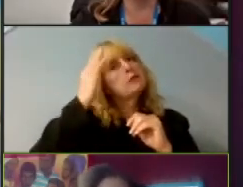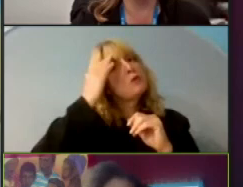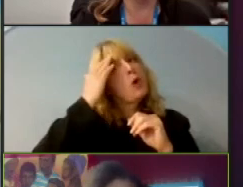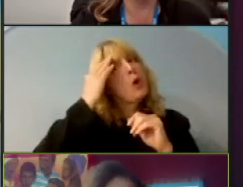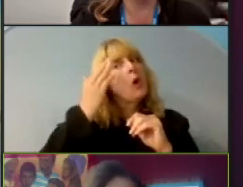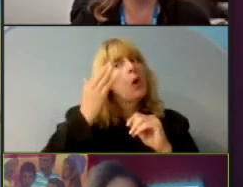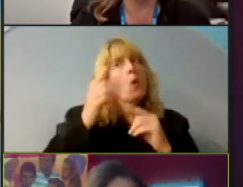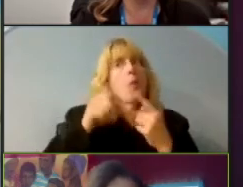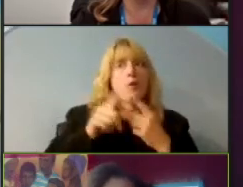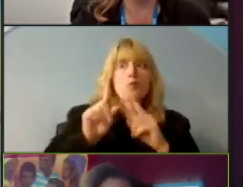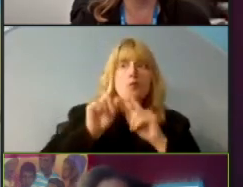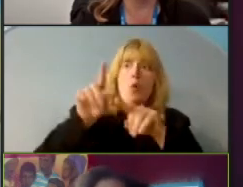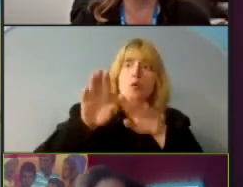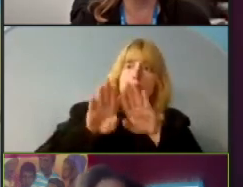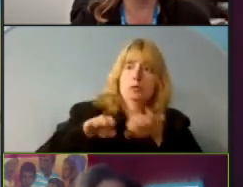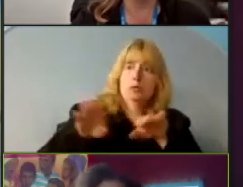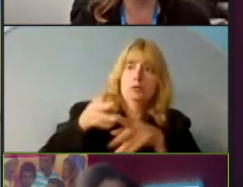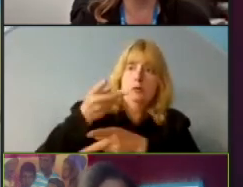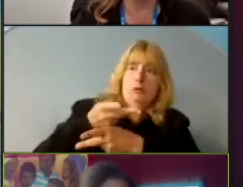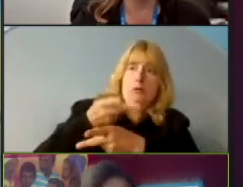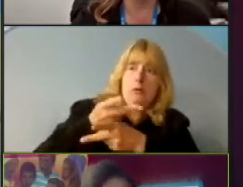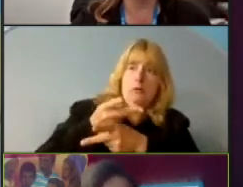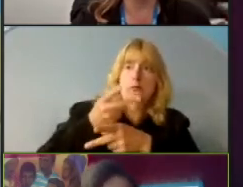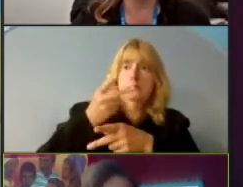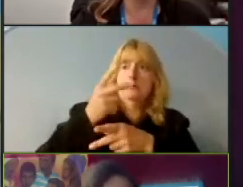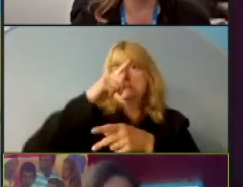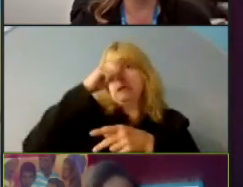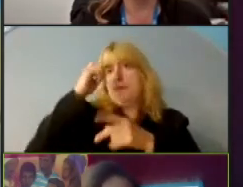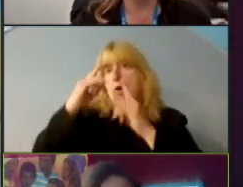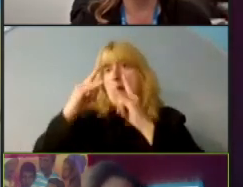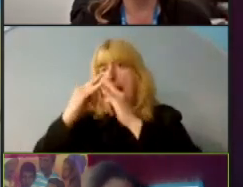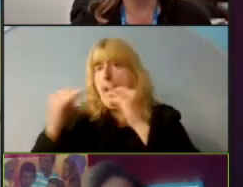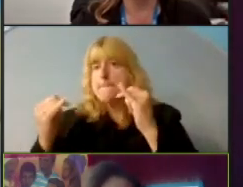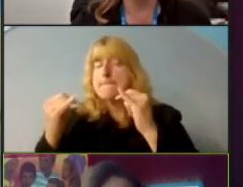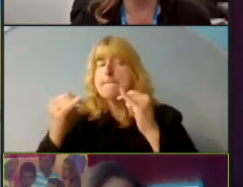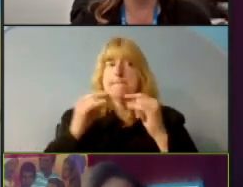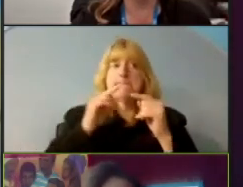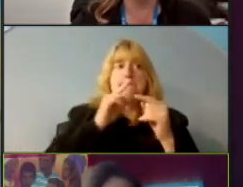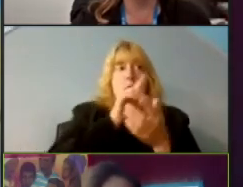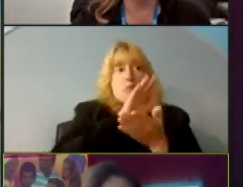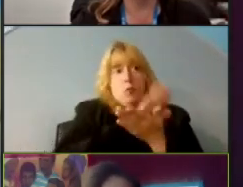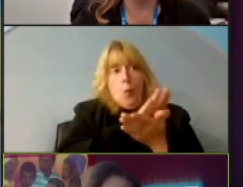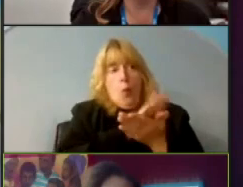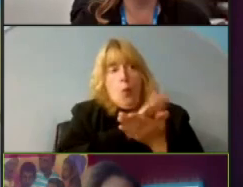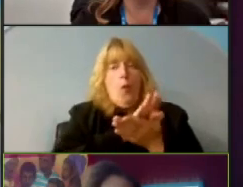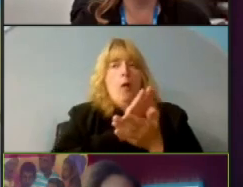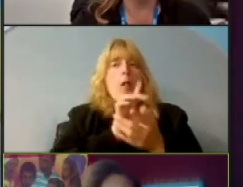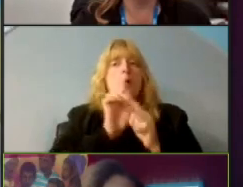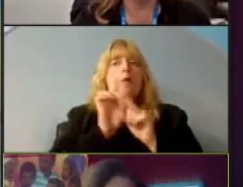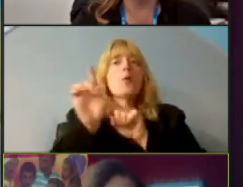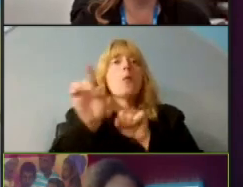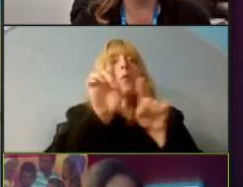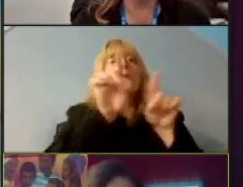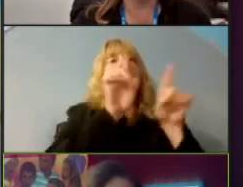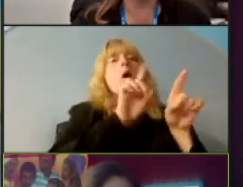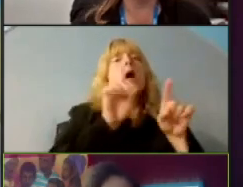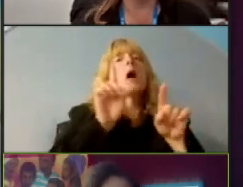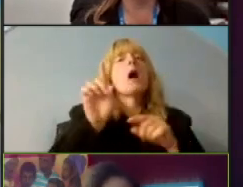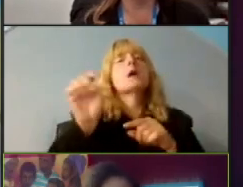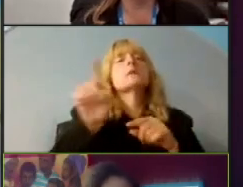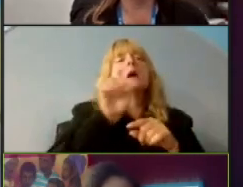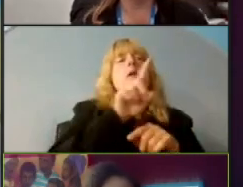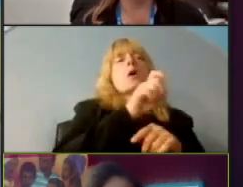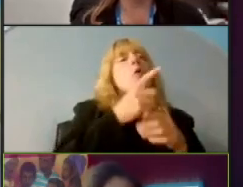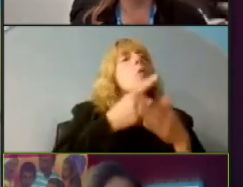to that child care center, when you go to the summer camp, when you go to the schools, and ask them what are they doing to make sure that